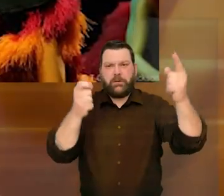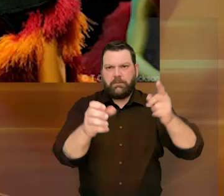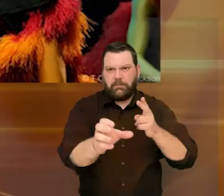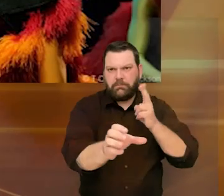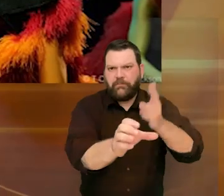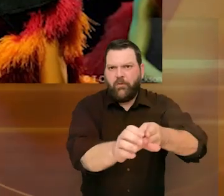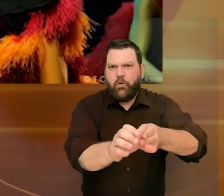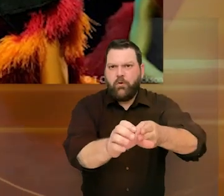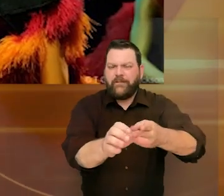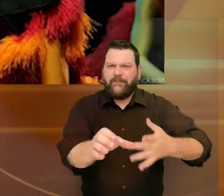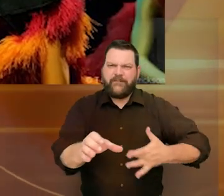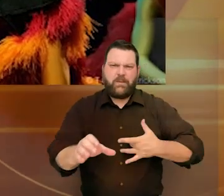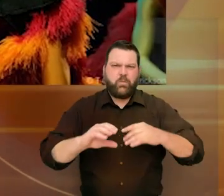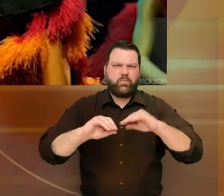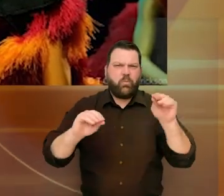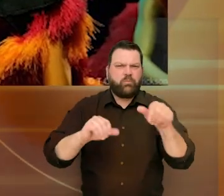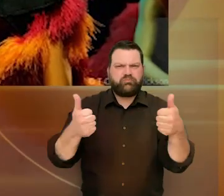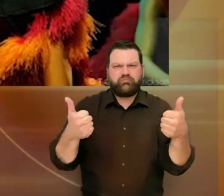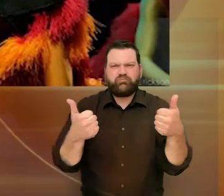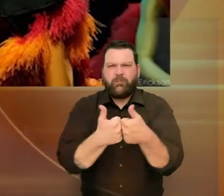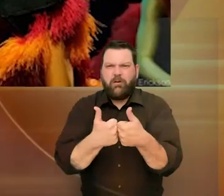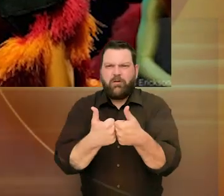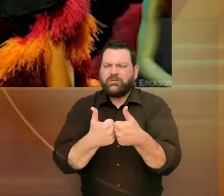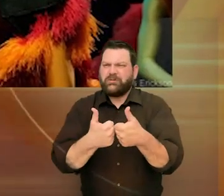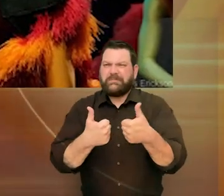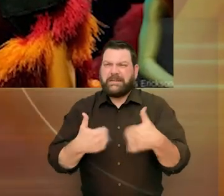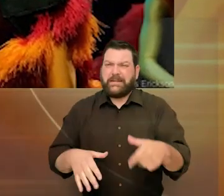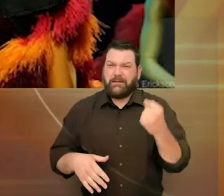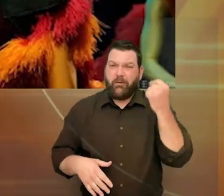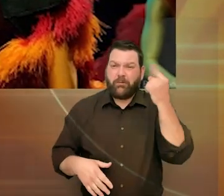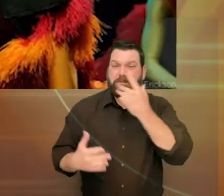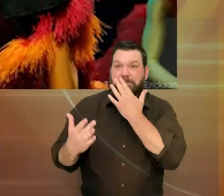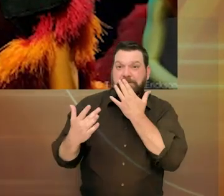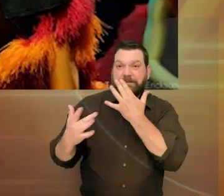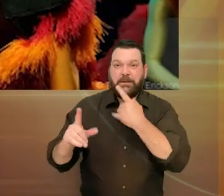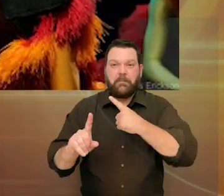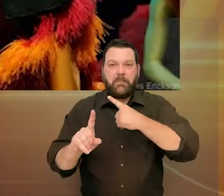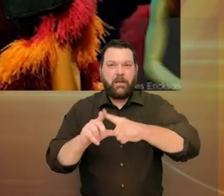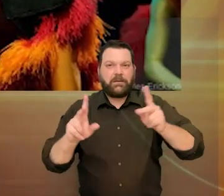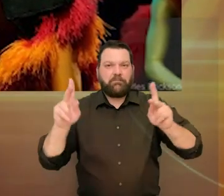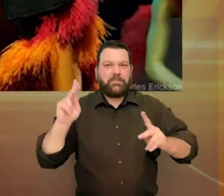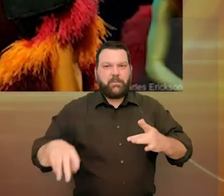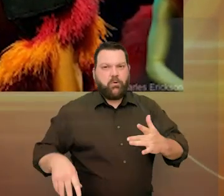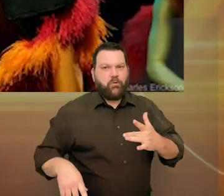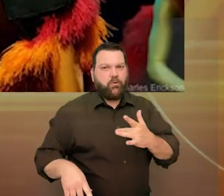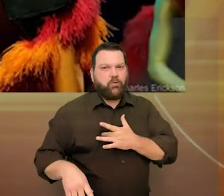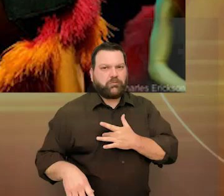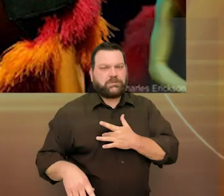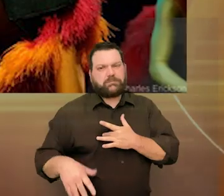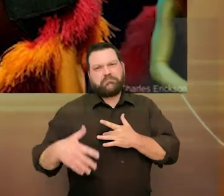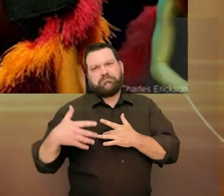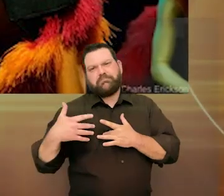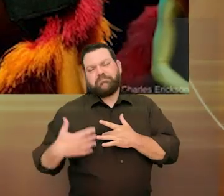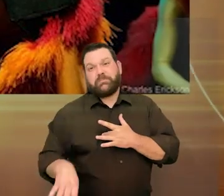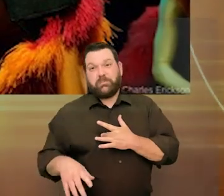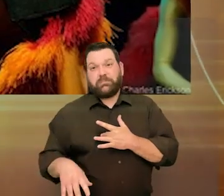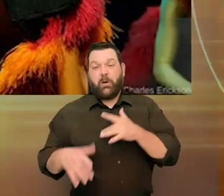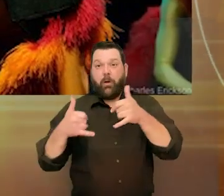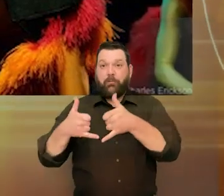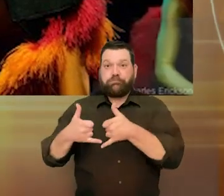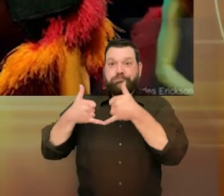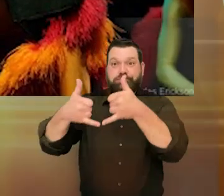Midsummer Night's Dream on Boston Common. Then there was the cutting-edge contemporary fare, again enhanced by his